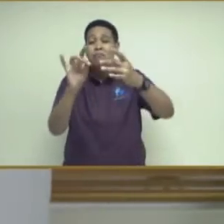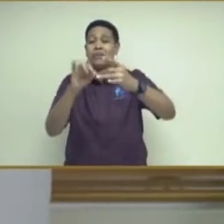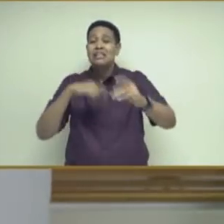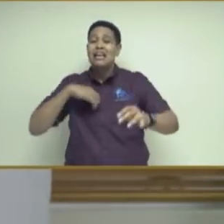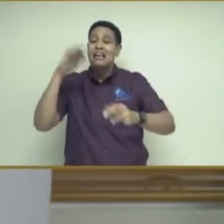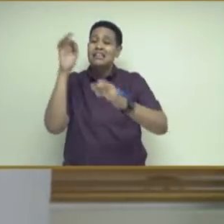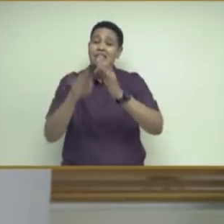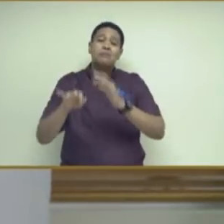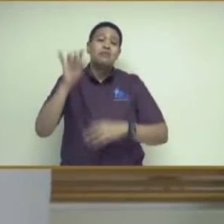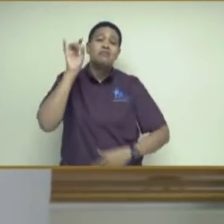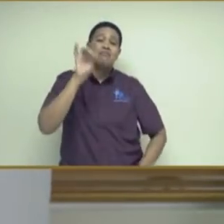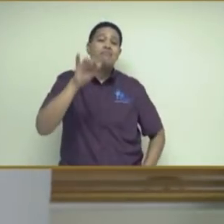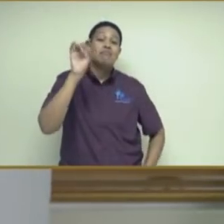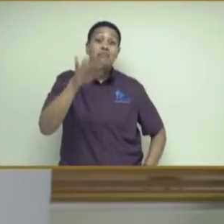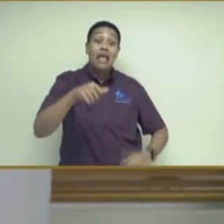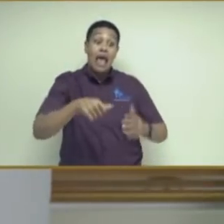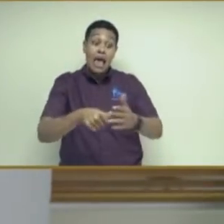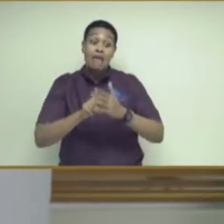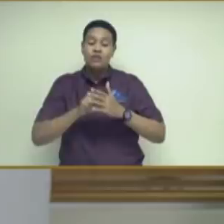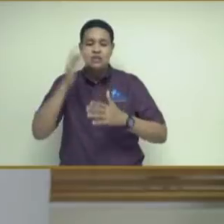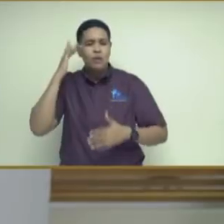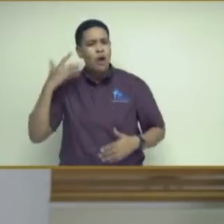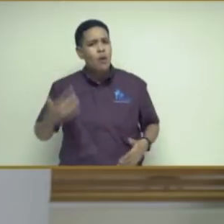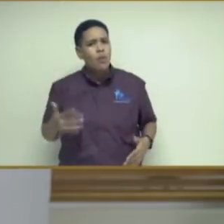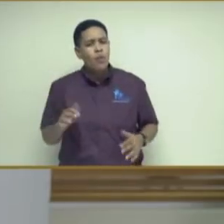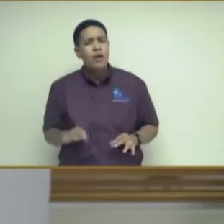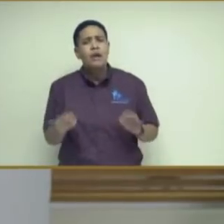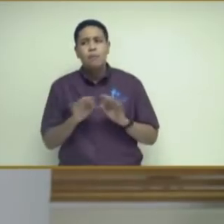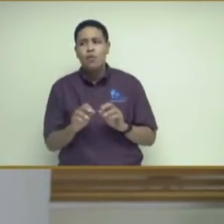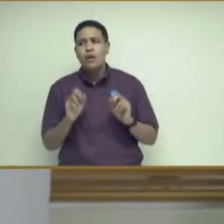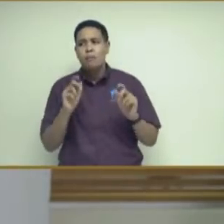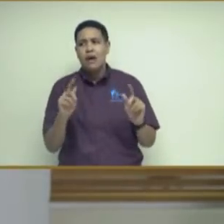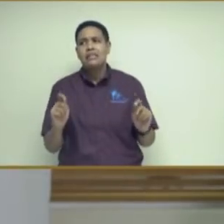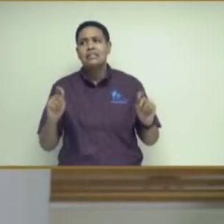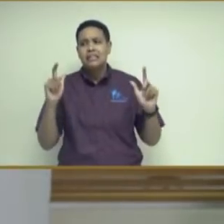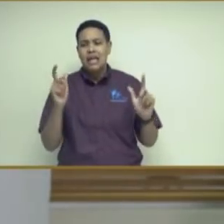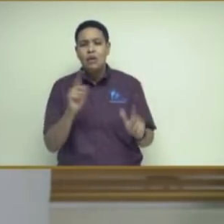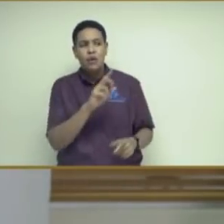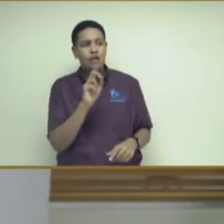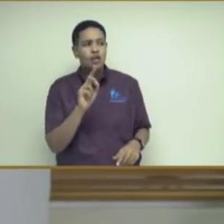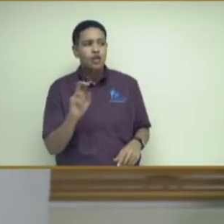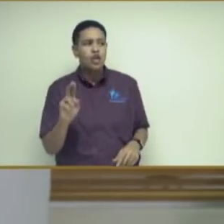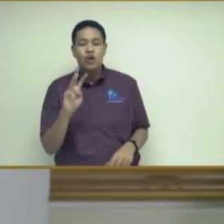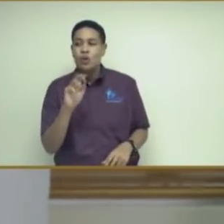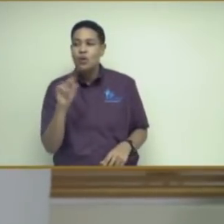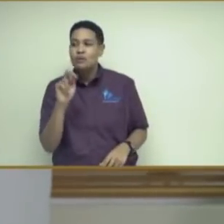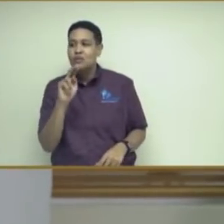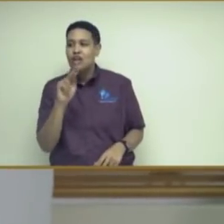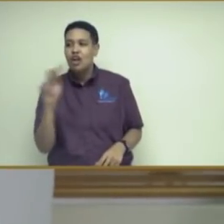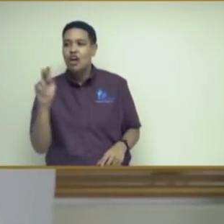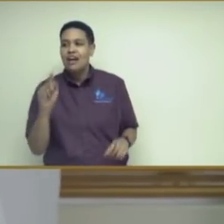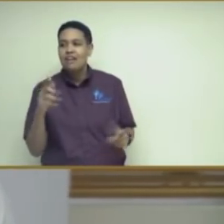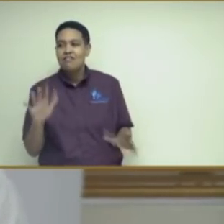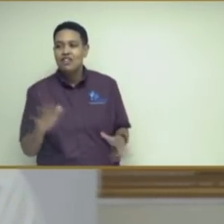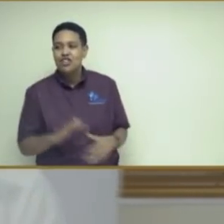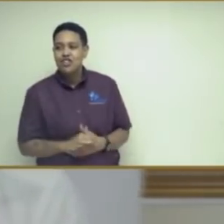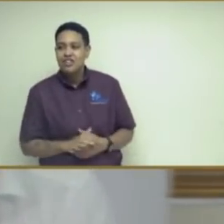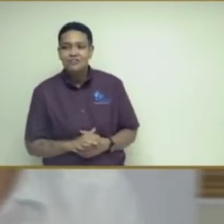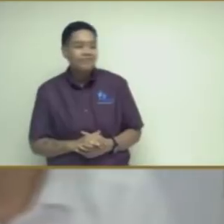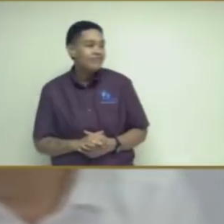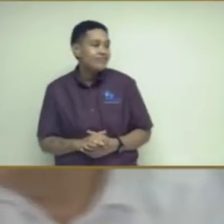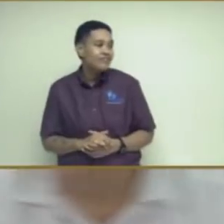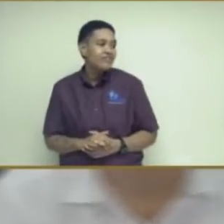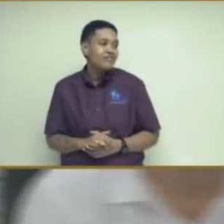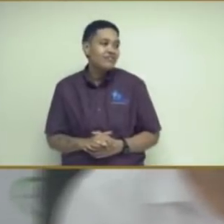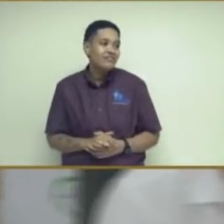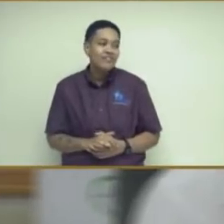and emphasize, because it is so important. Go back to the slide for me, please, where Dr. Webster-Carr can, And